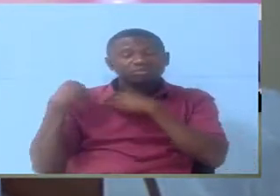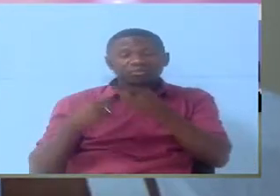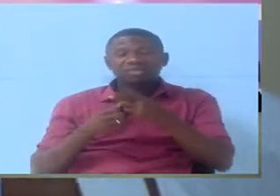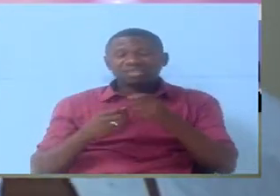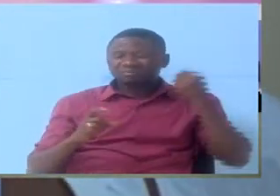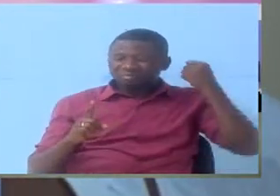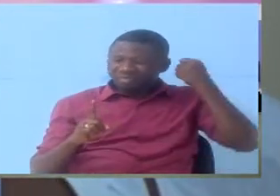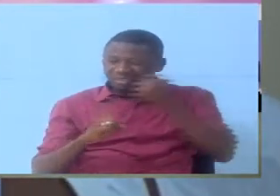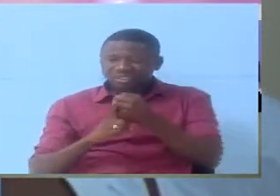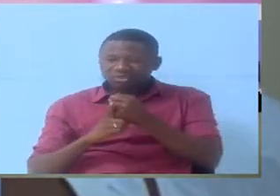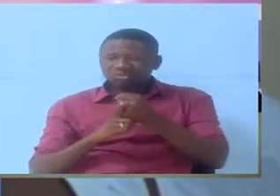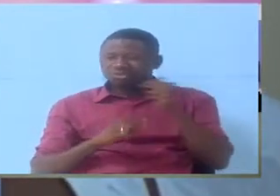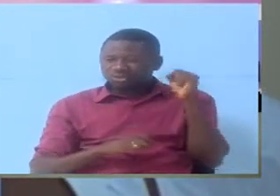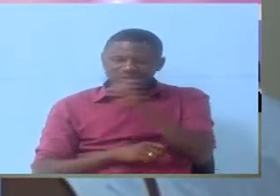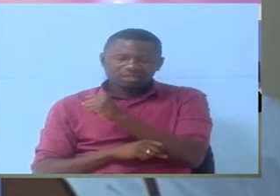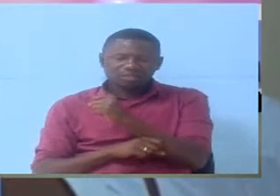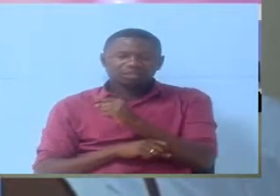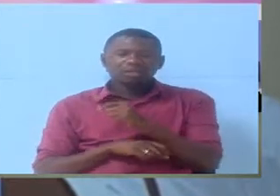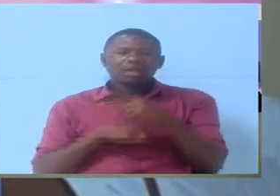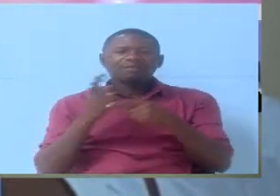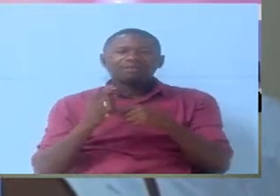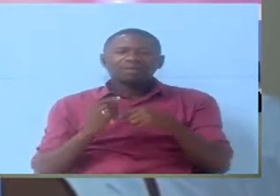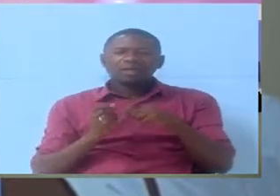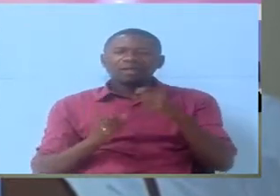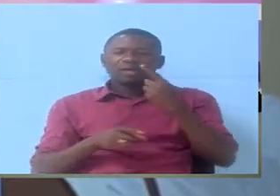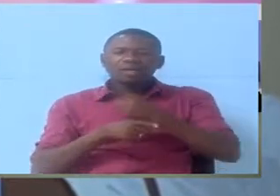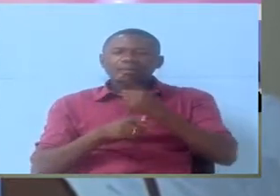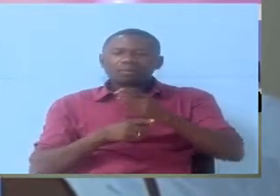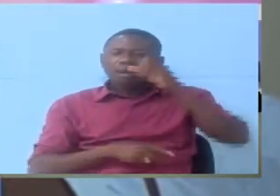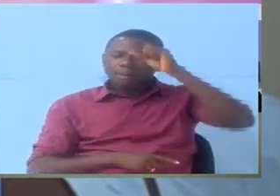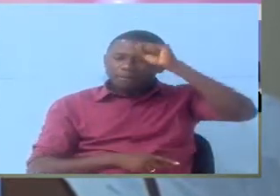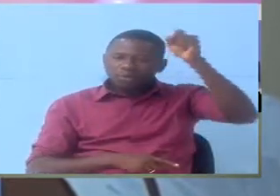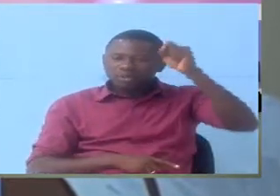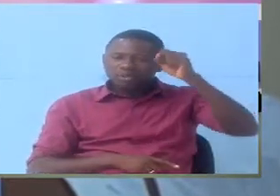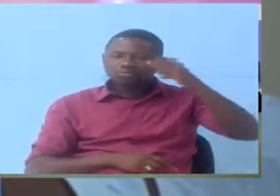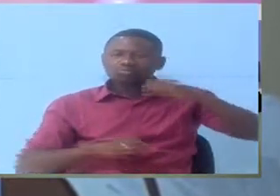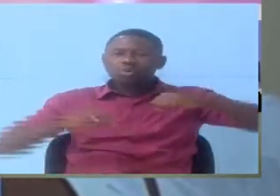crimes. They decided to remove you immediately from that job.